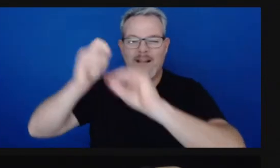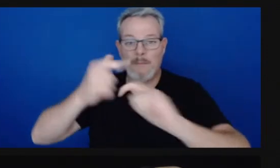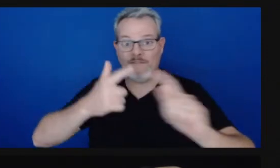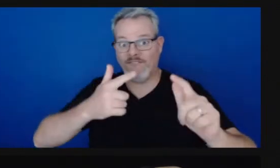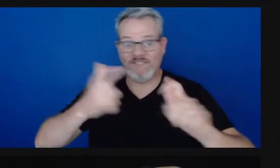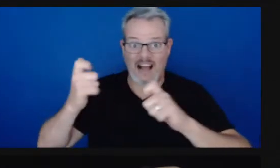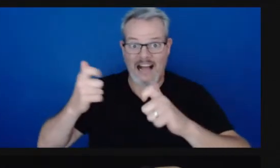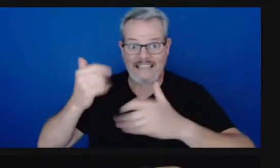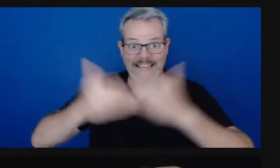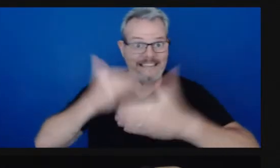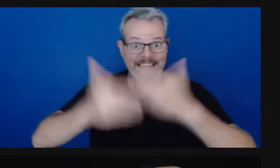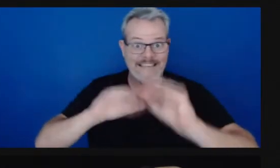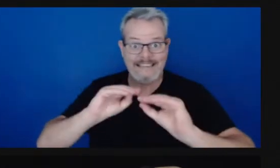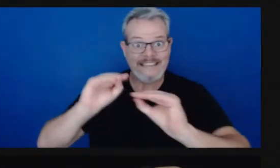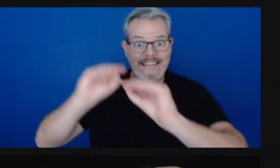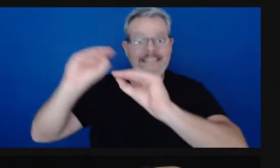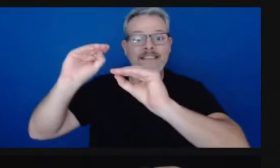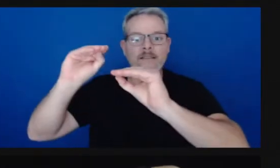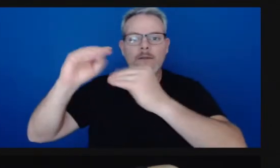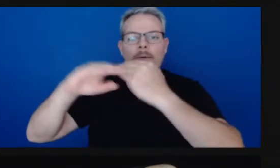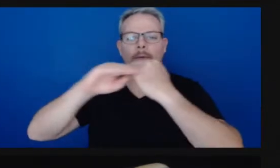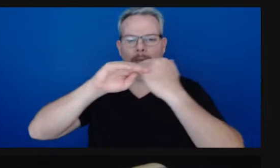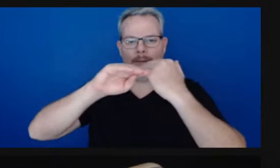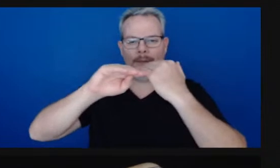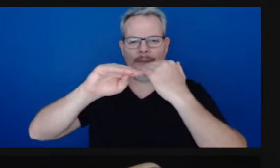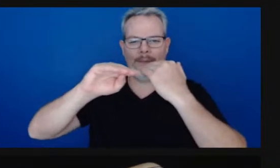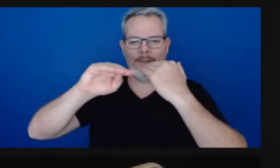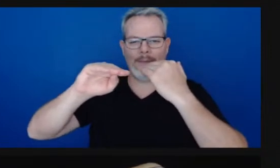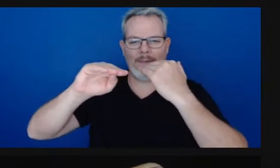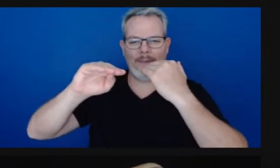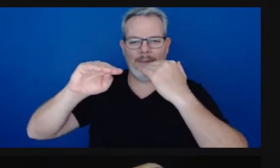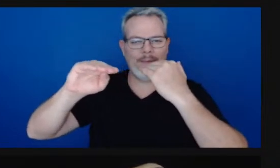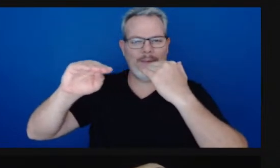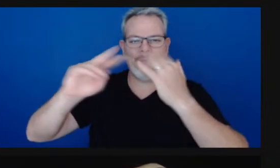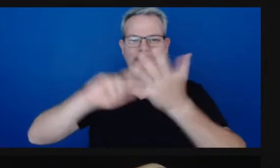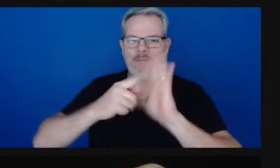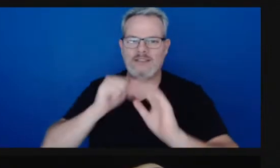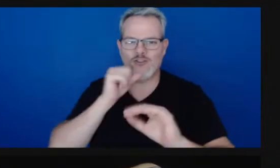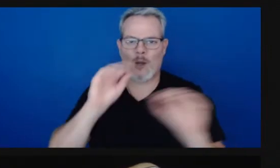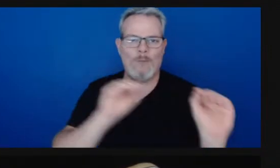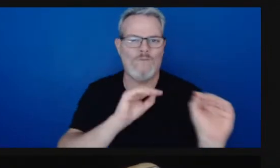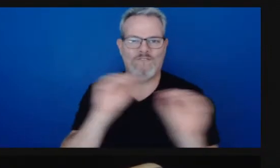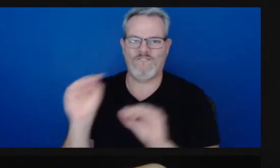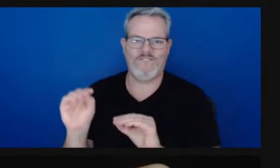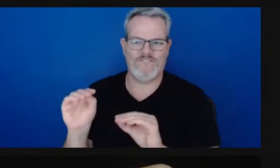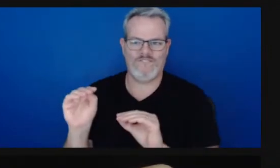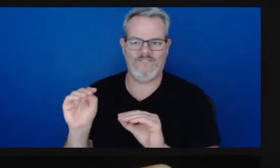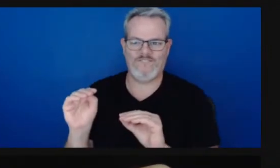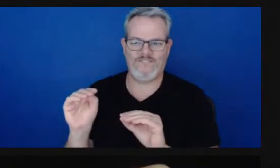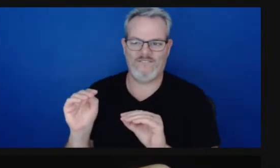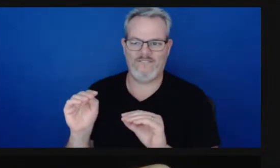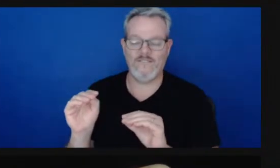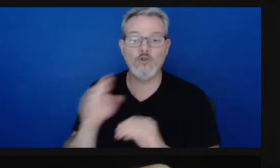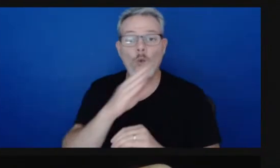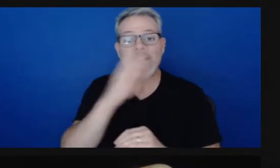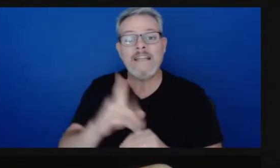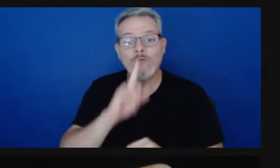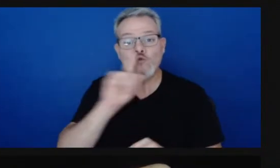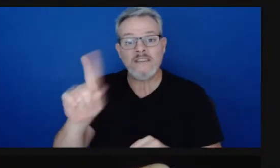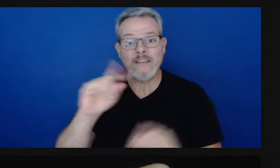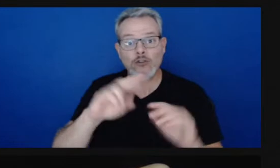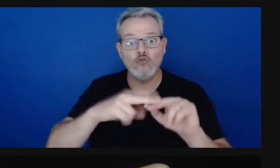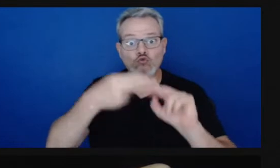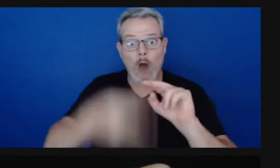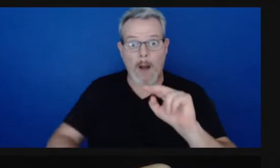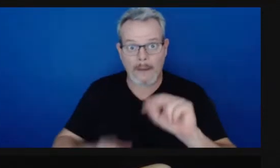and then maybe slowest of all, maybe not moving up. Once it gets flat, it's not moving up anymore. So this was never at any point dropping. It was closer to the